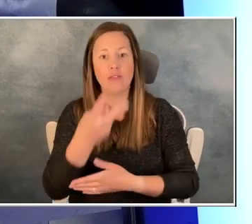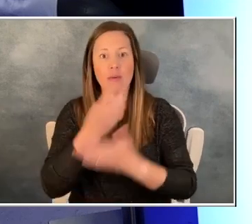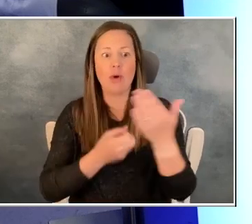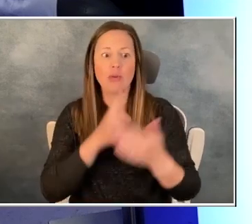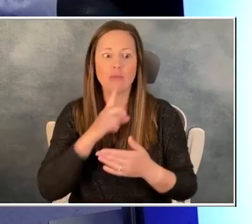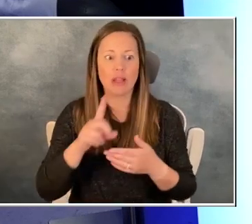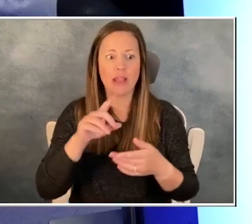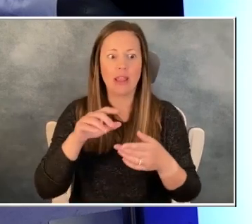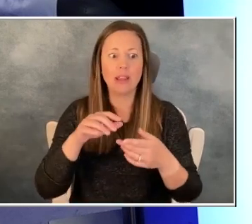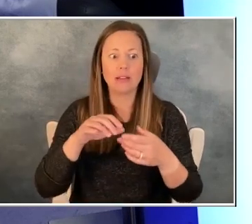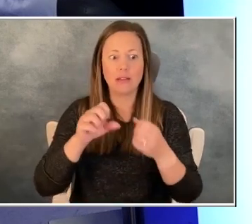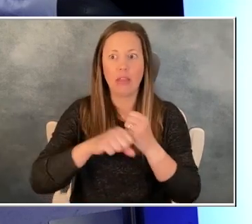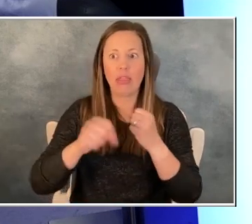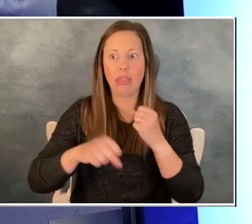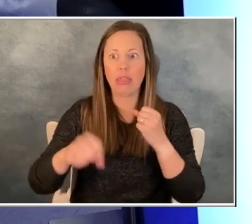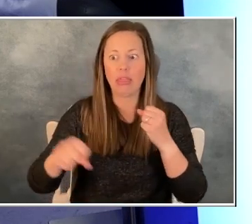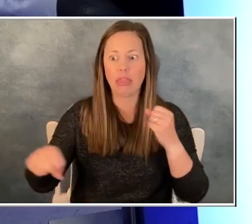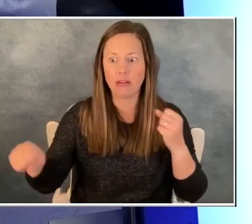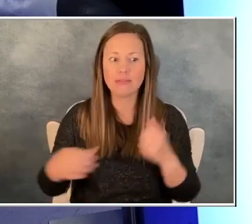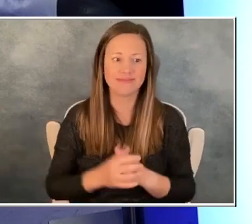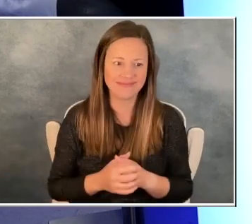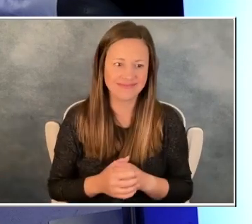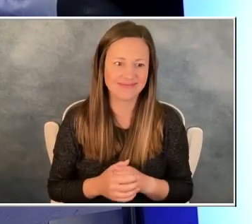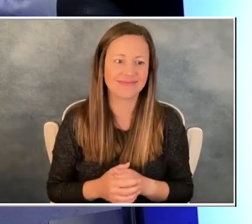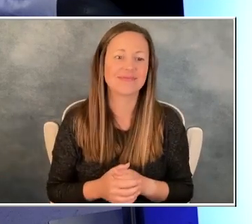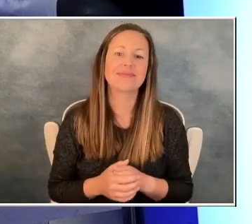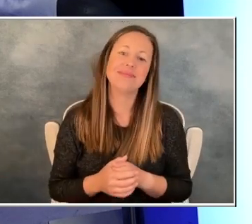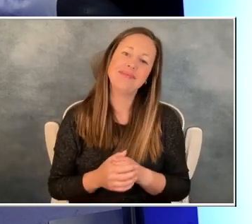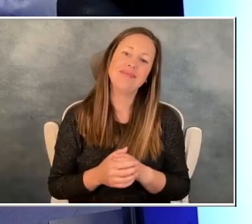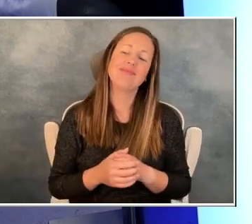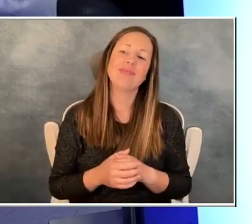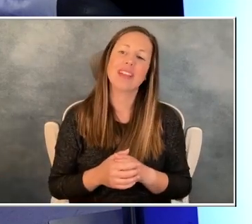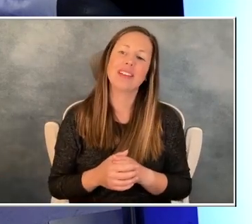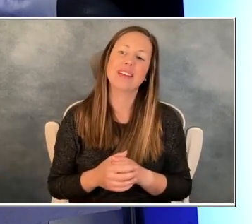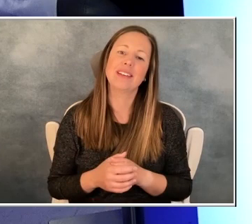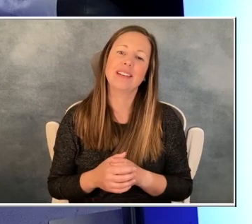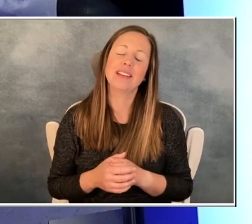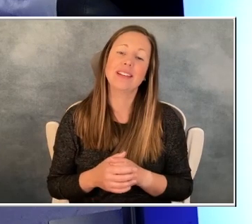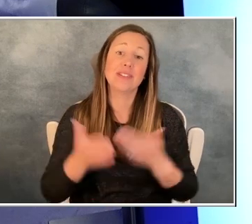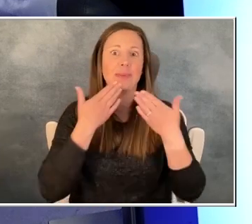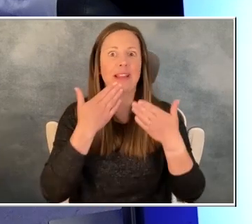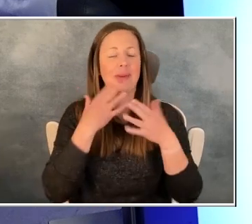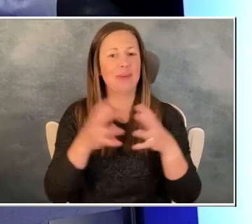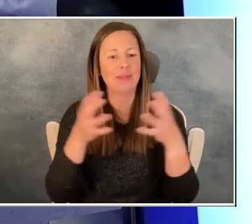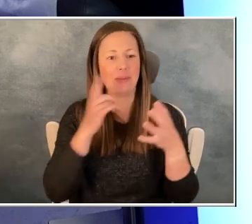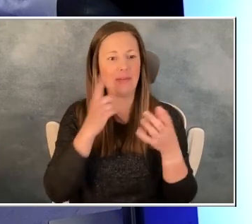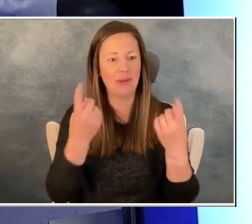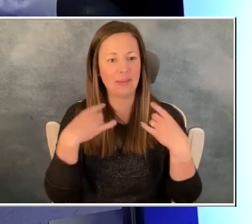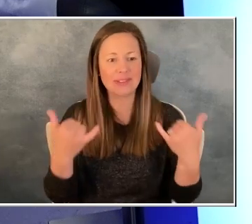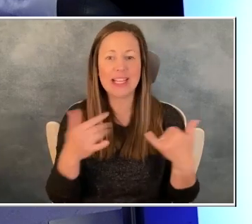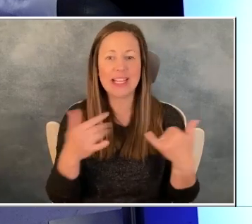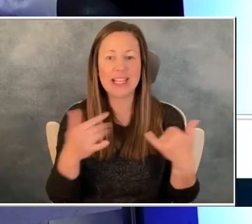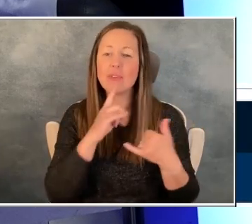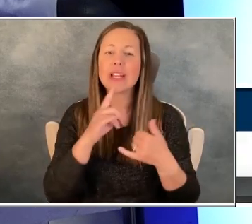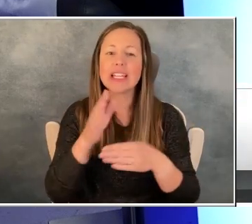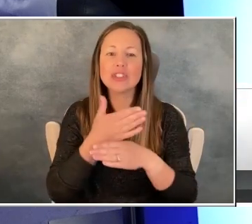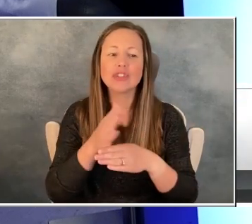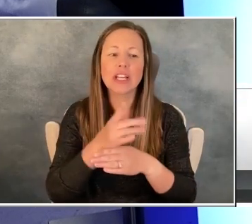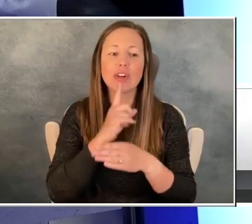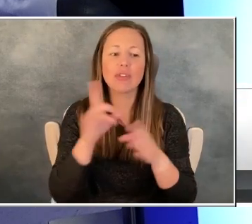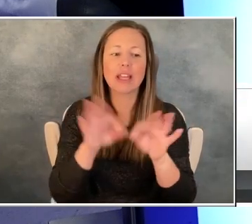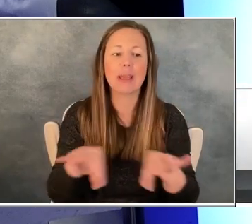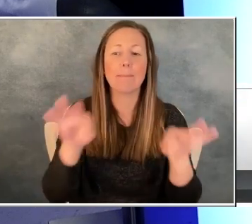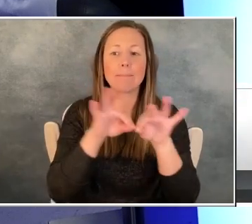days to join us. Before we begin, though, we do want to share with our viewers a very important hotline. It's the Poison Control